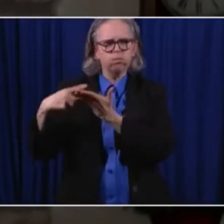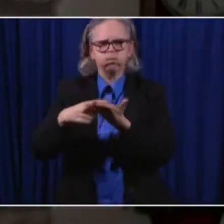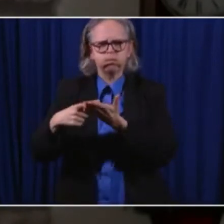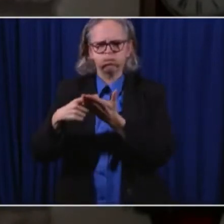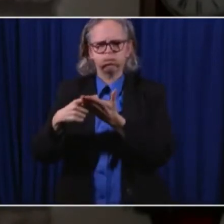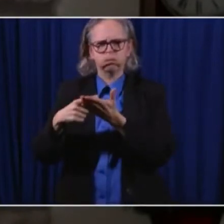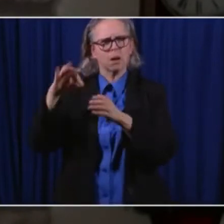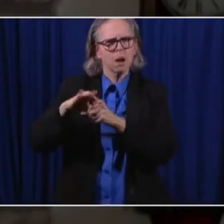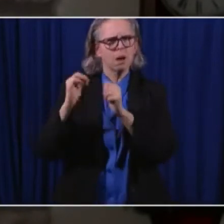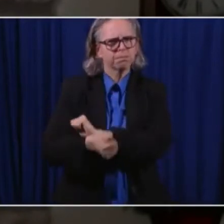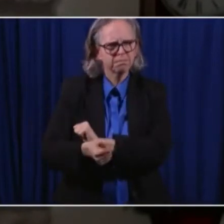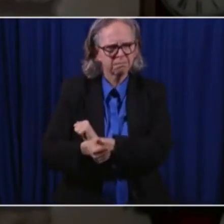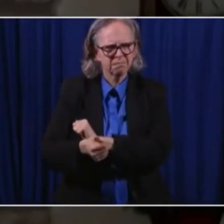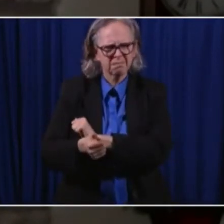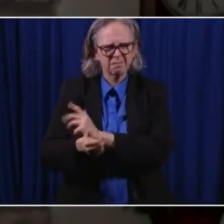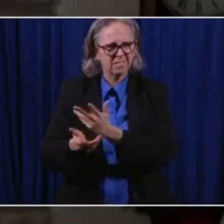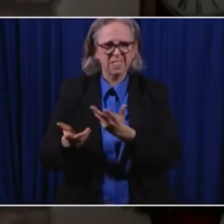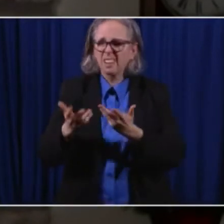week.